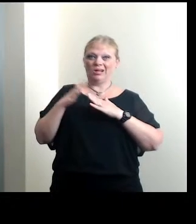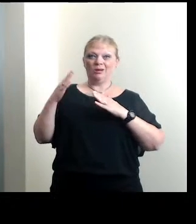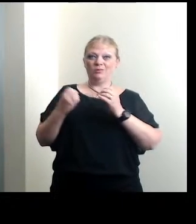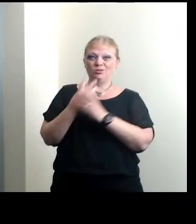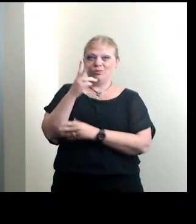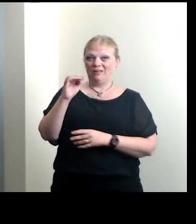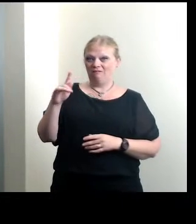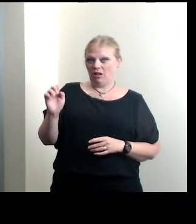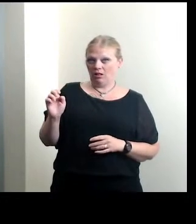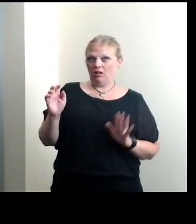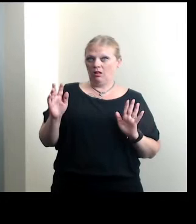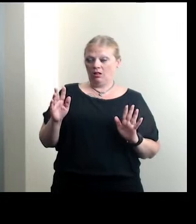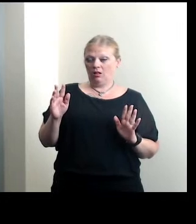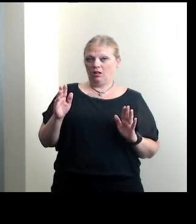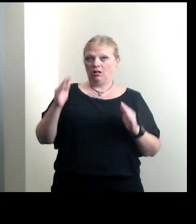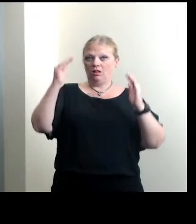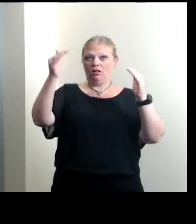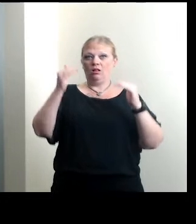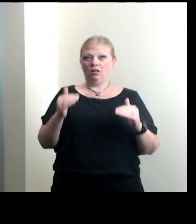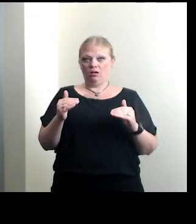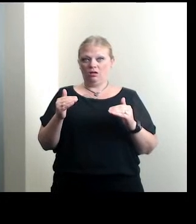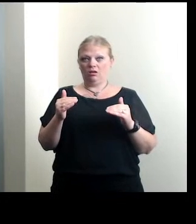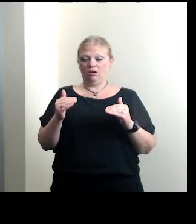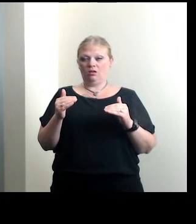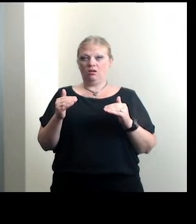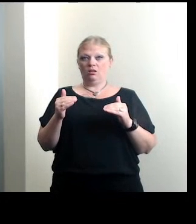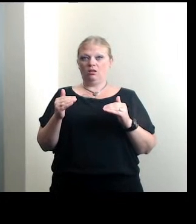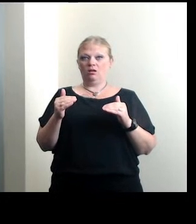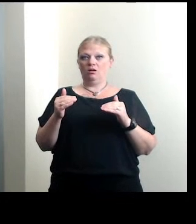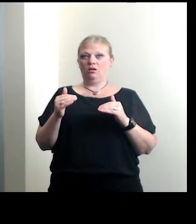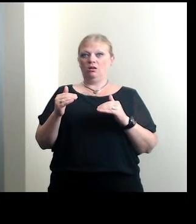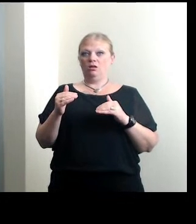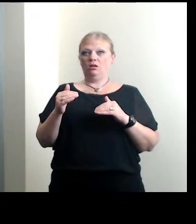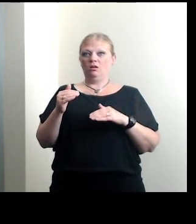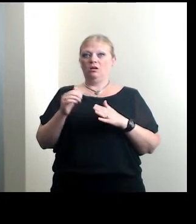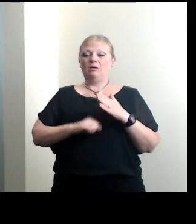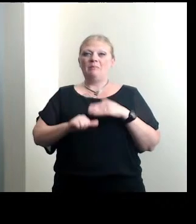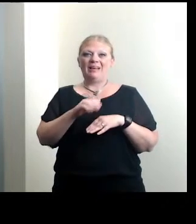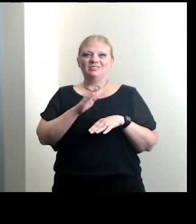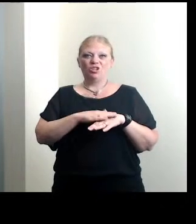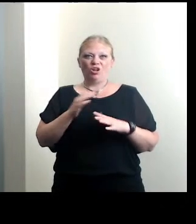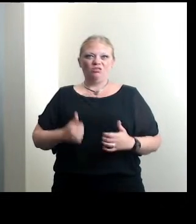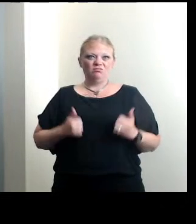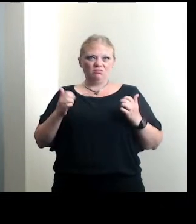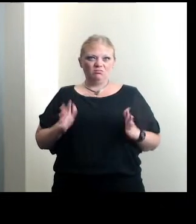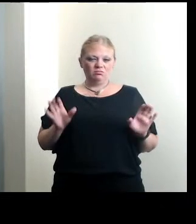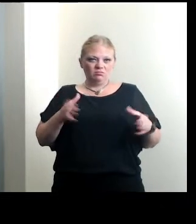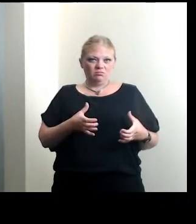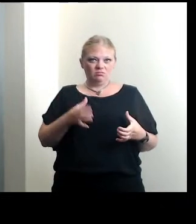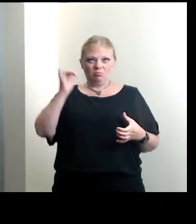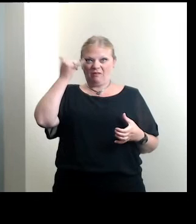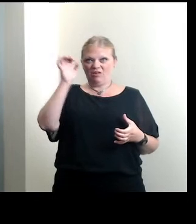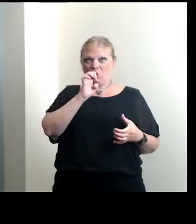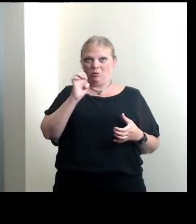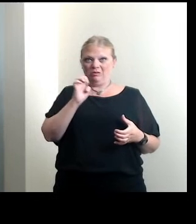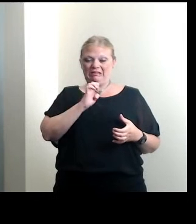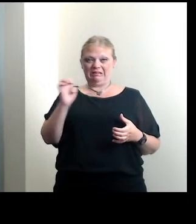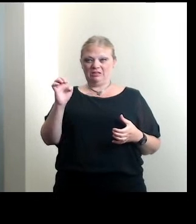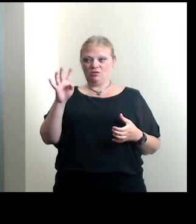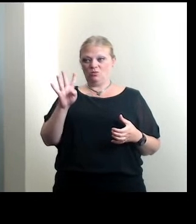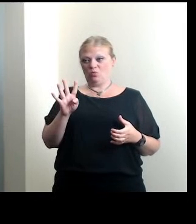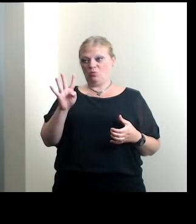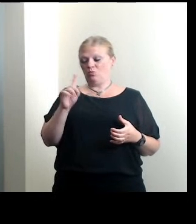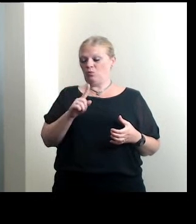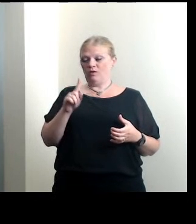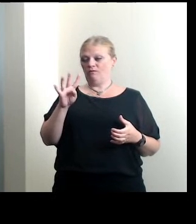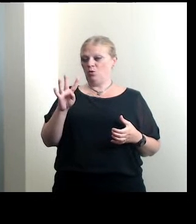Springville. The next highest rate based on the per capita number was the Buffalo East Side, 14215. You really can't